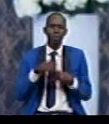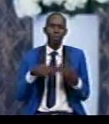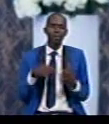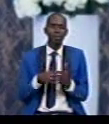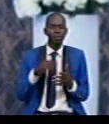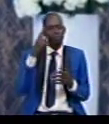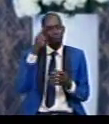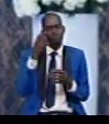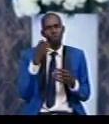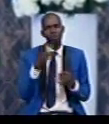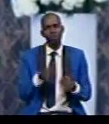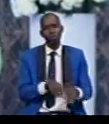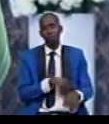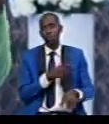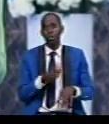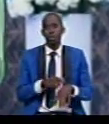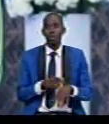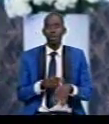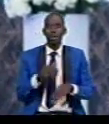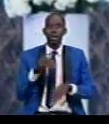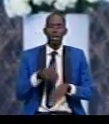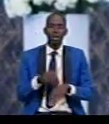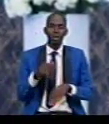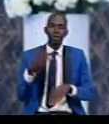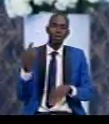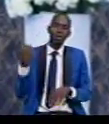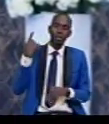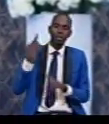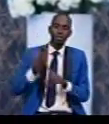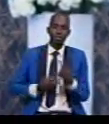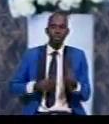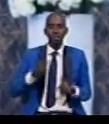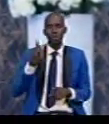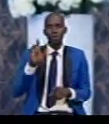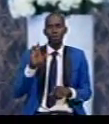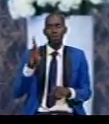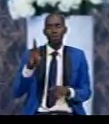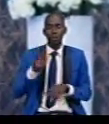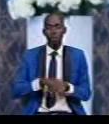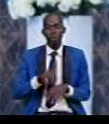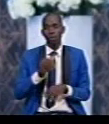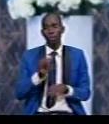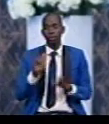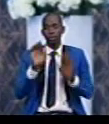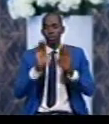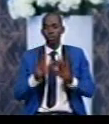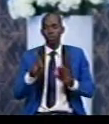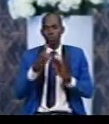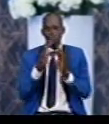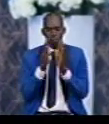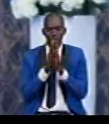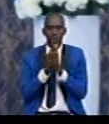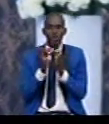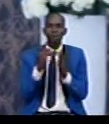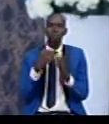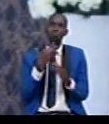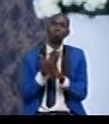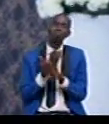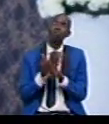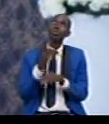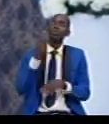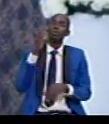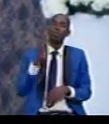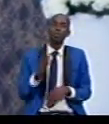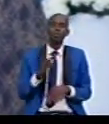as at the GCK last month, on a Sunday, I prayed that, God, please, I don't want